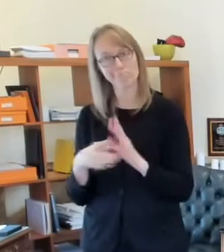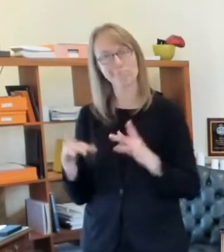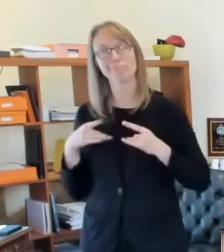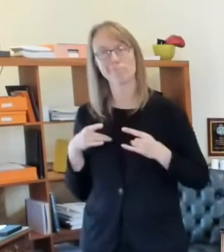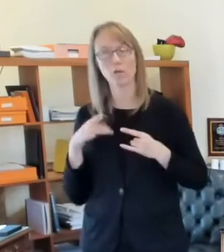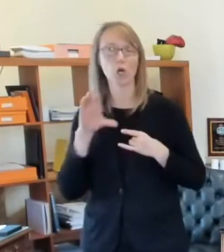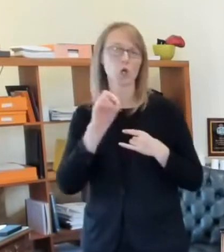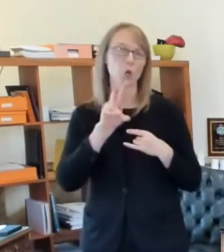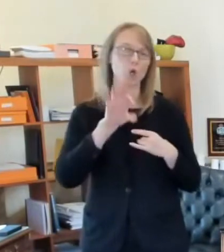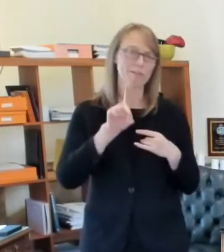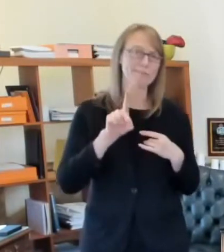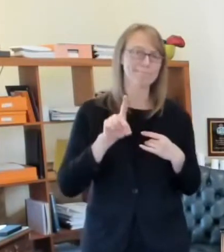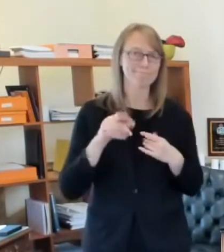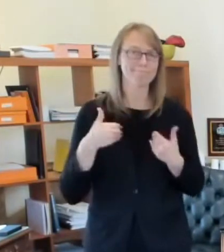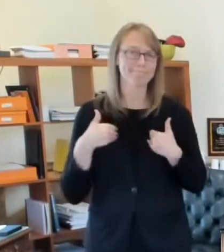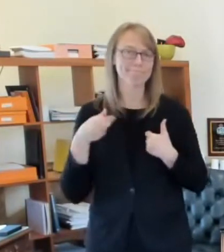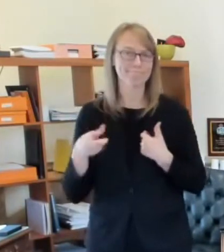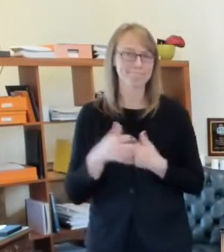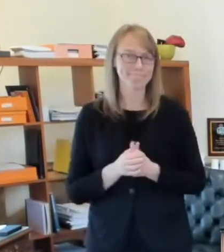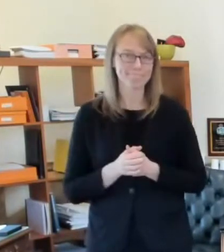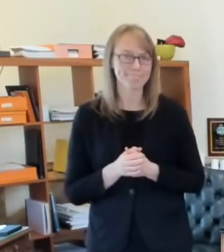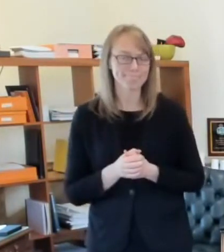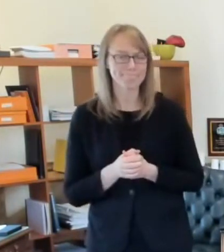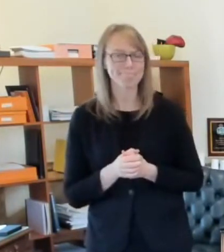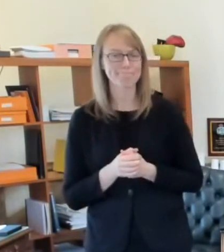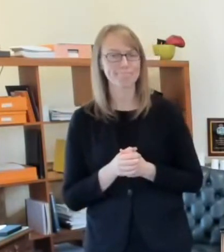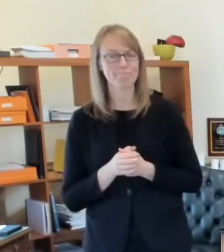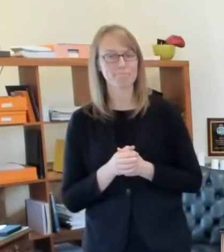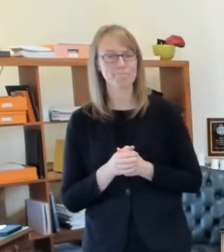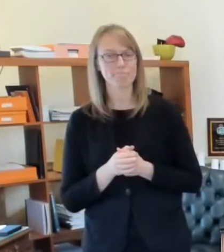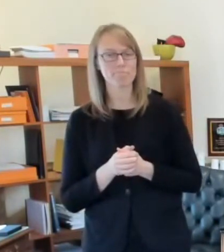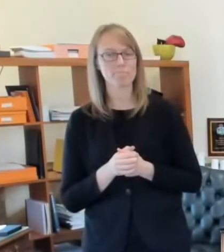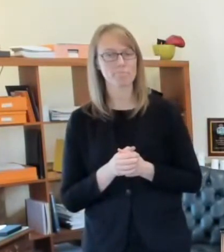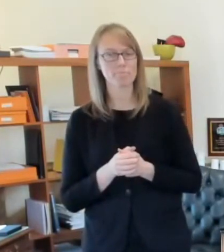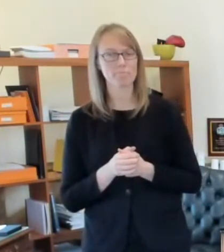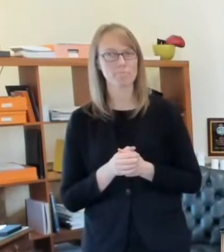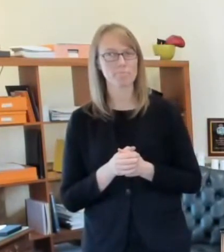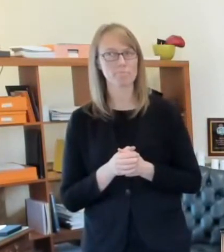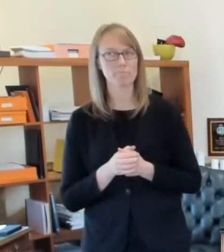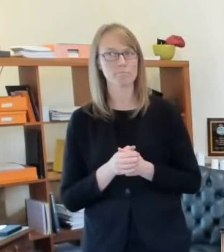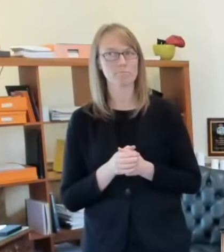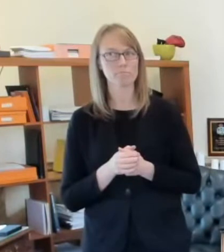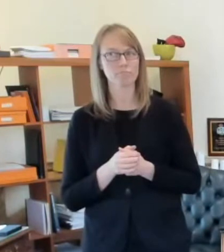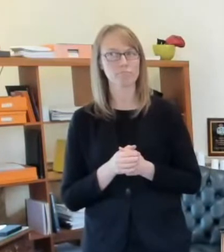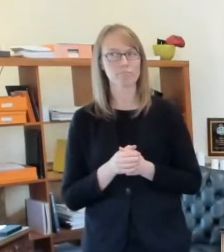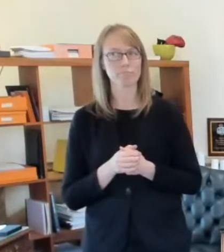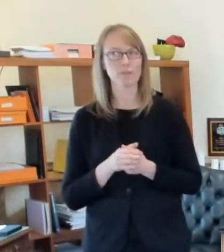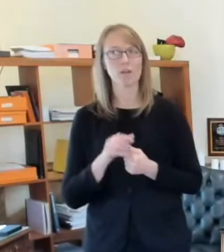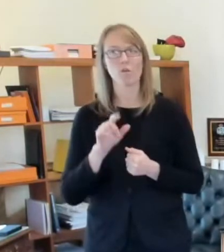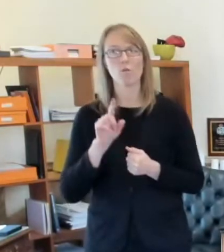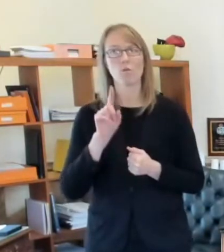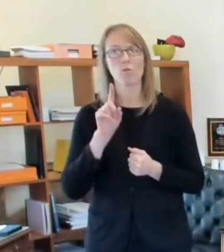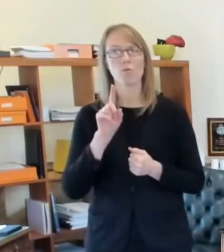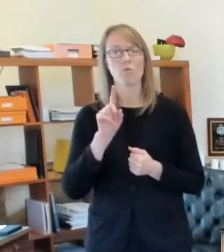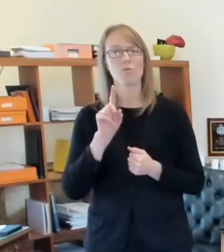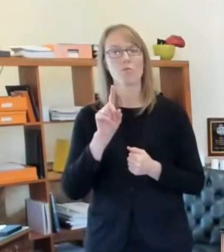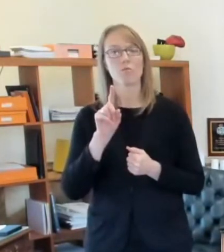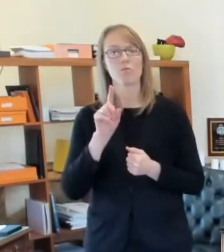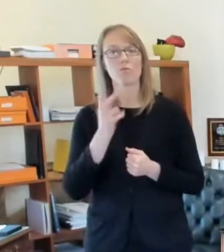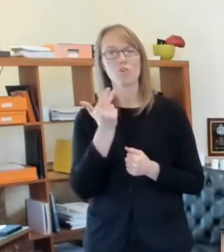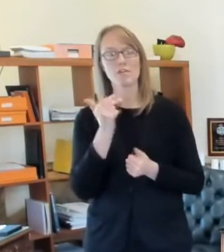that's the number of positive tests, but there have been 13,451 have